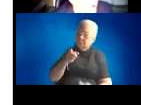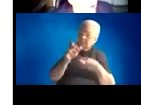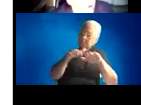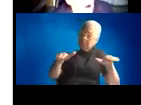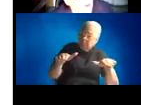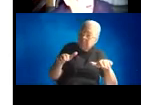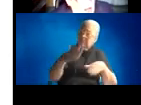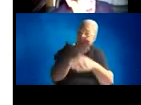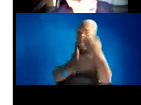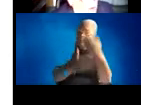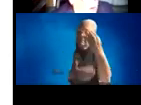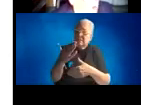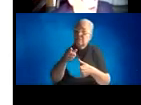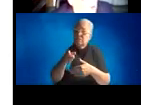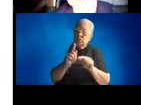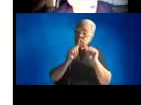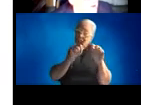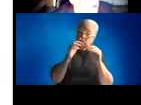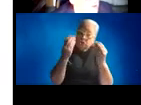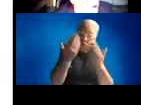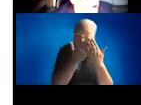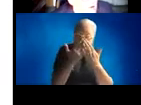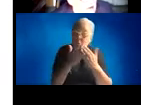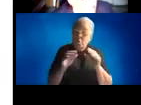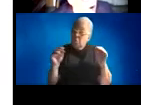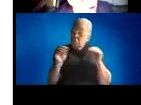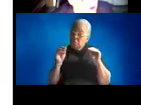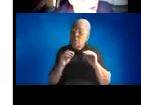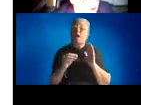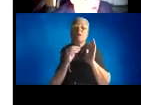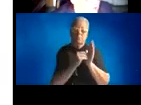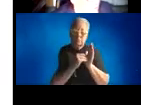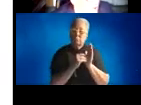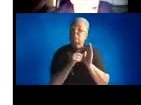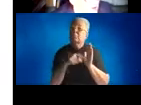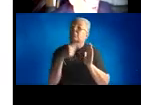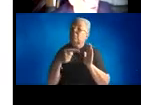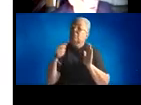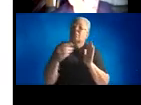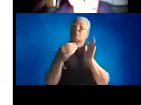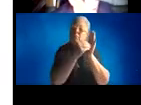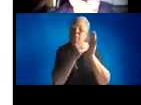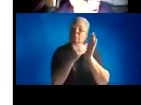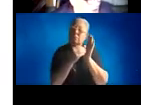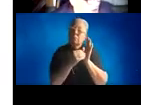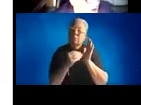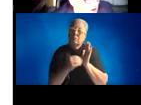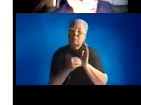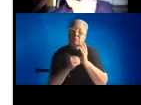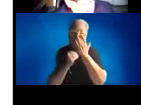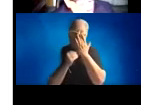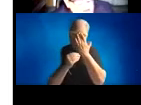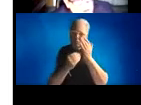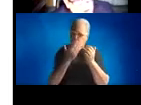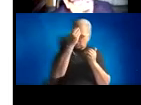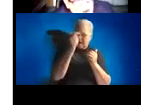a duty for every child and you've signed up to it to go have primary education. So why are these children out of school?